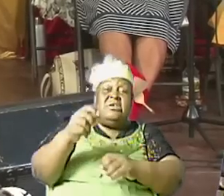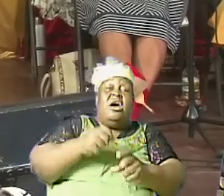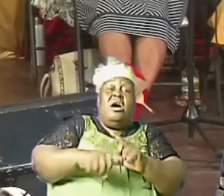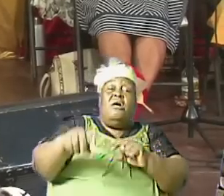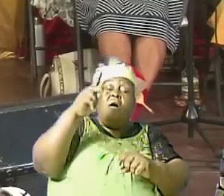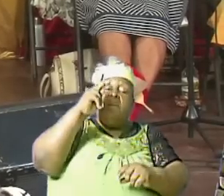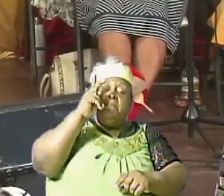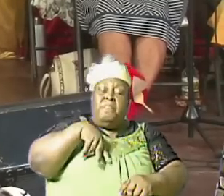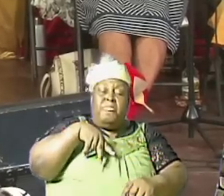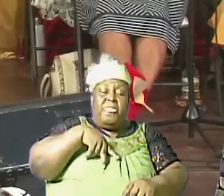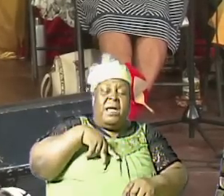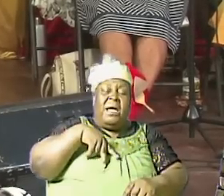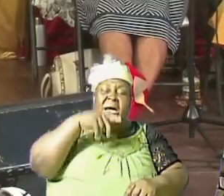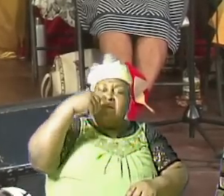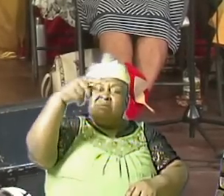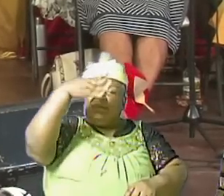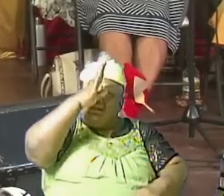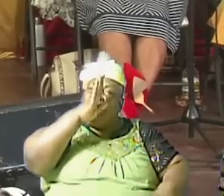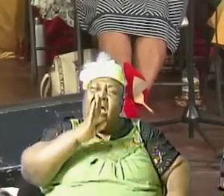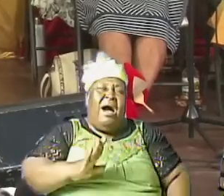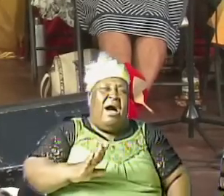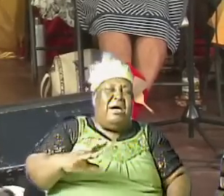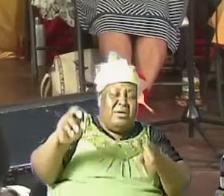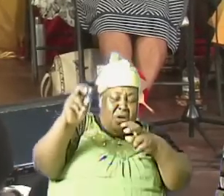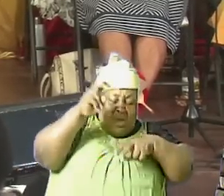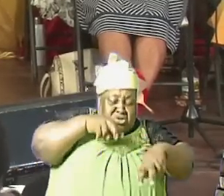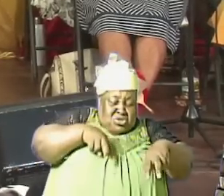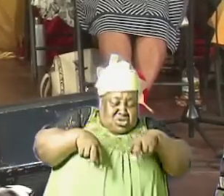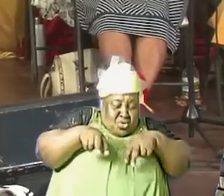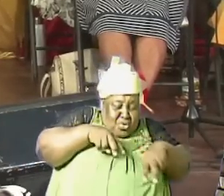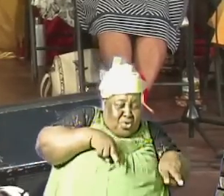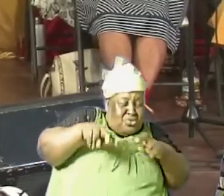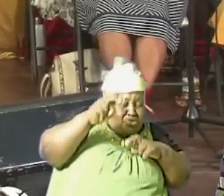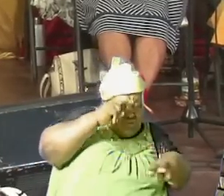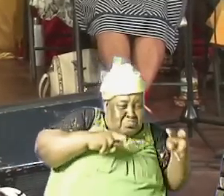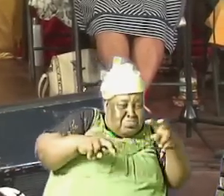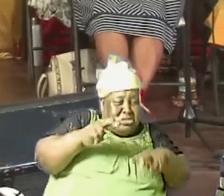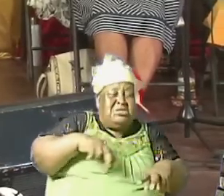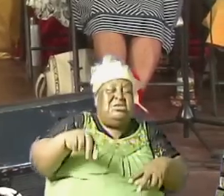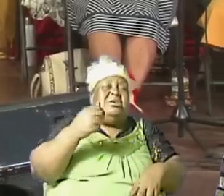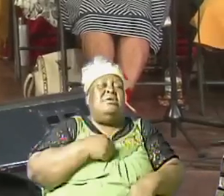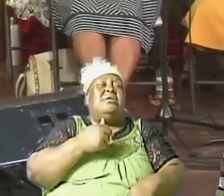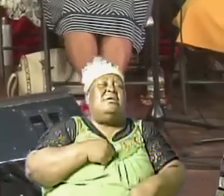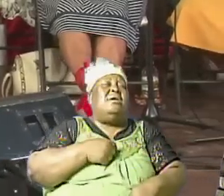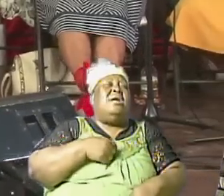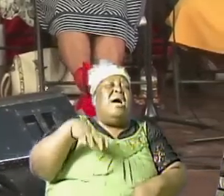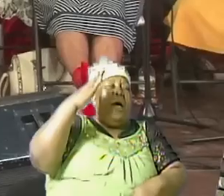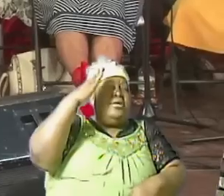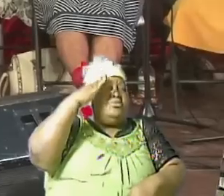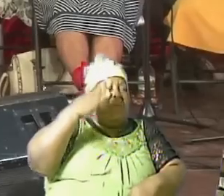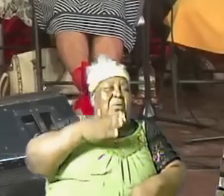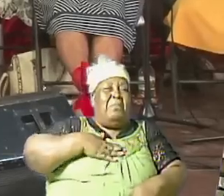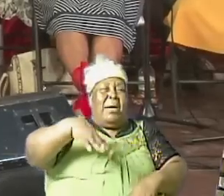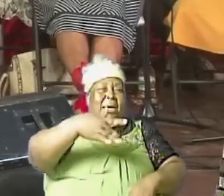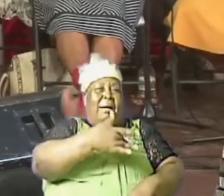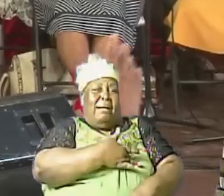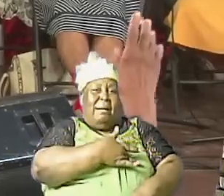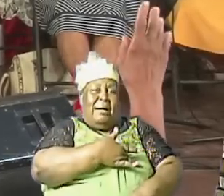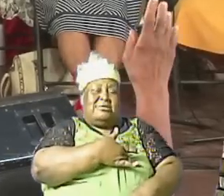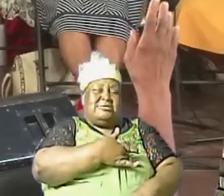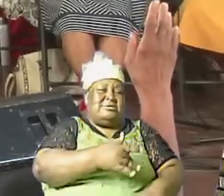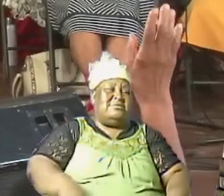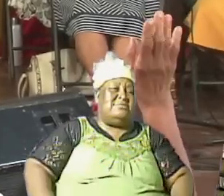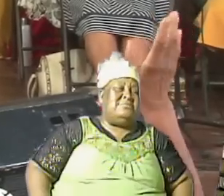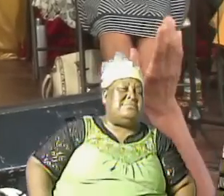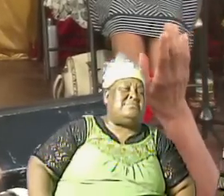of pretense and said, God, search me, oh God, and not.